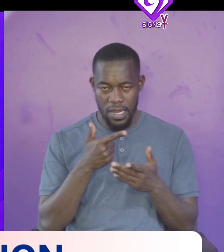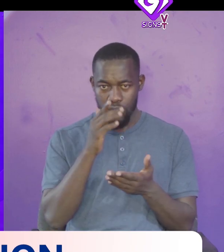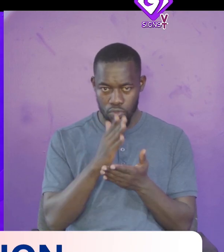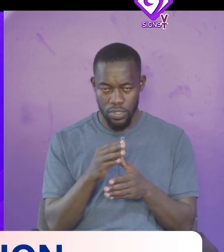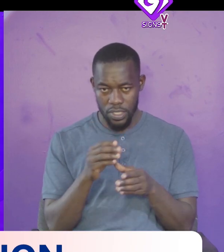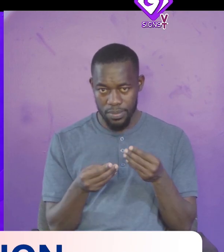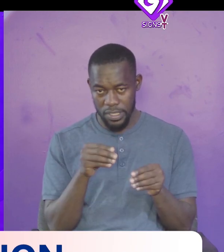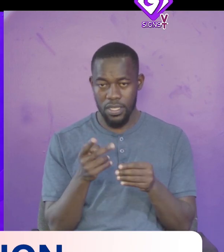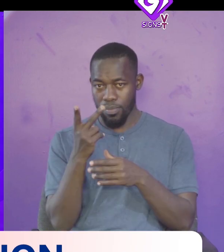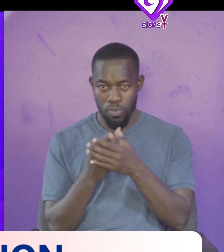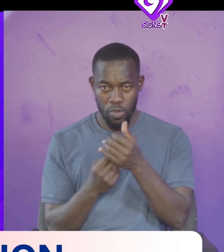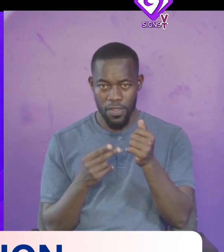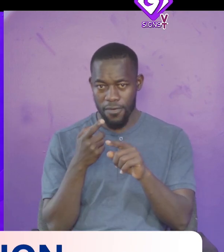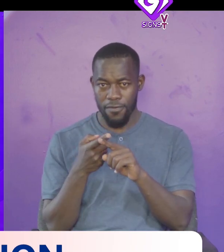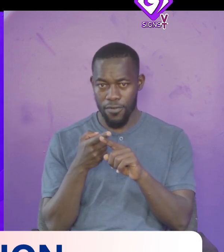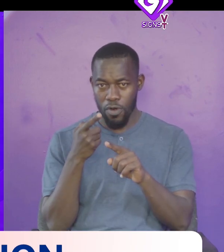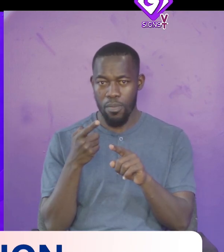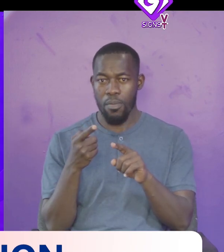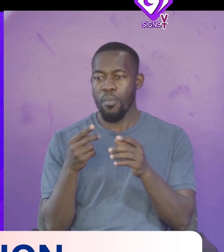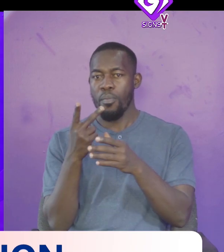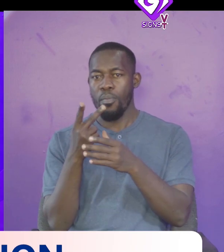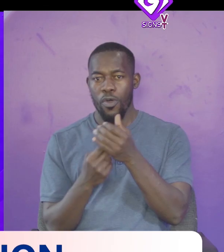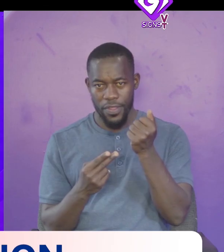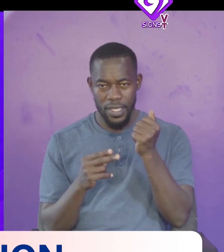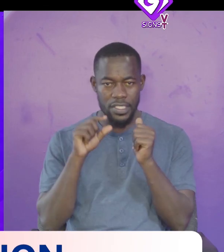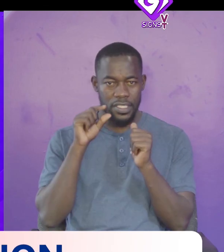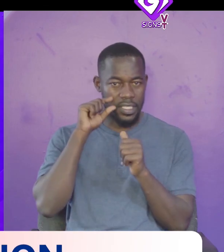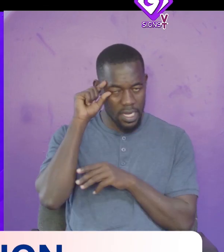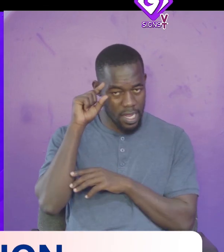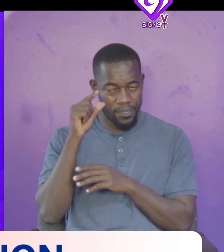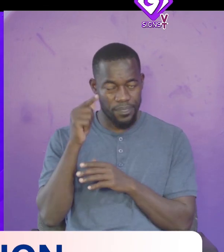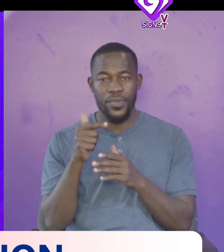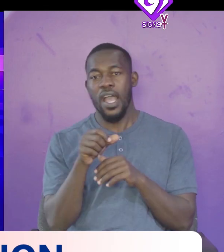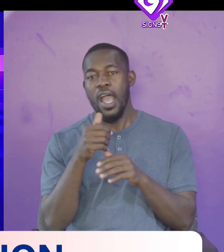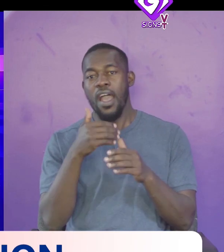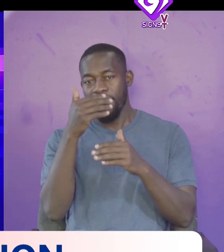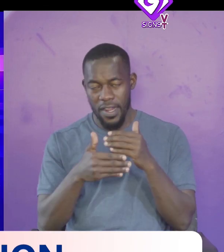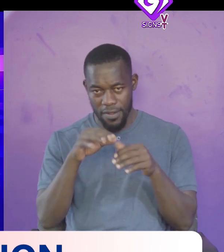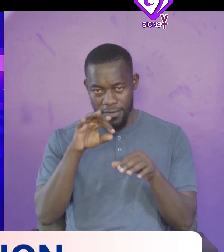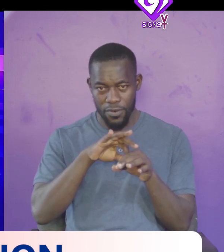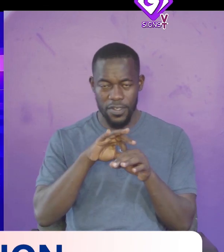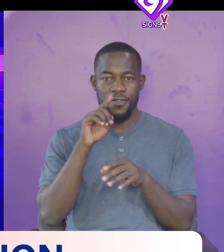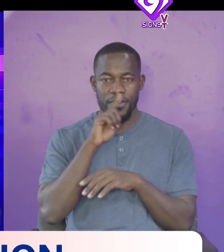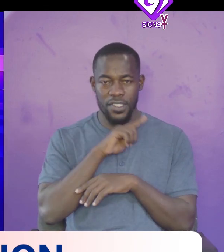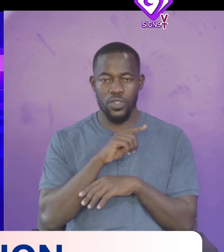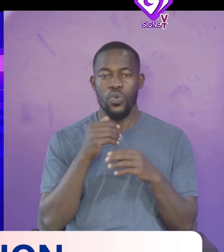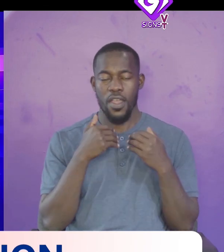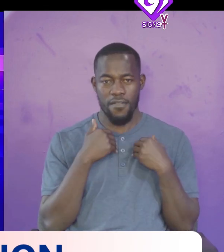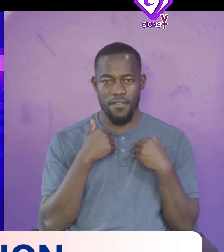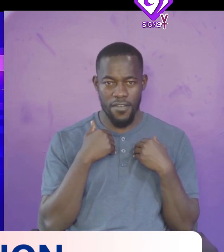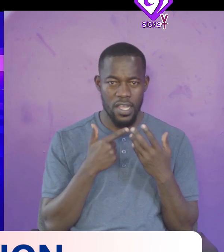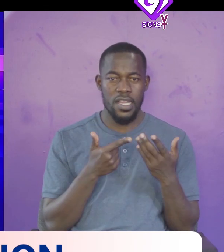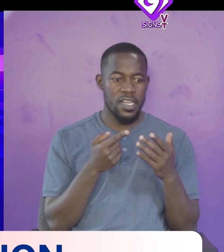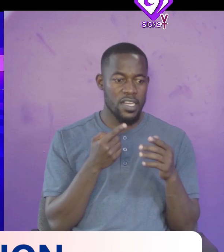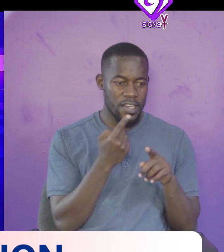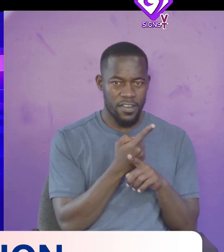two of them must be from either gender. Then once you have elected those two, there is minorities, Jonah. There is a community